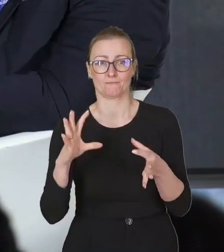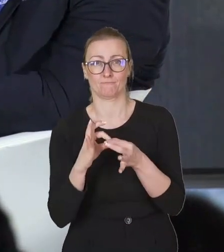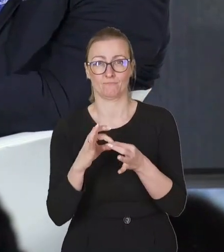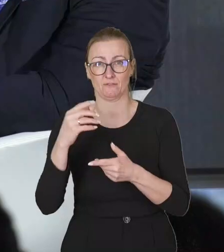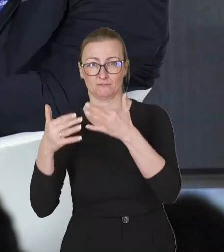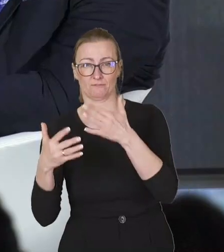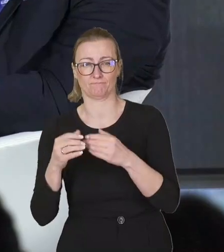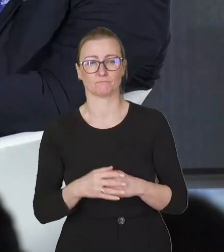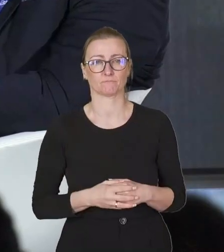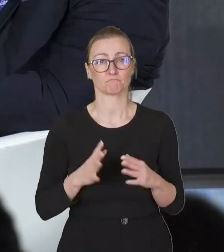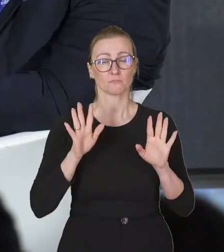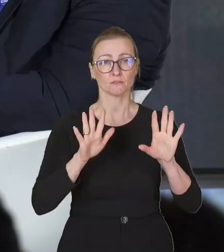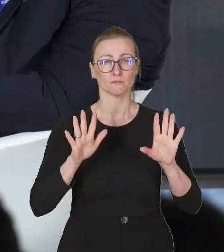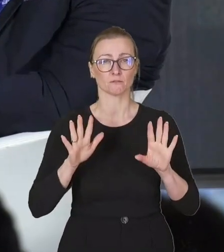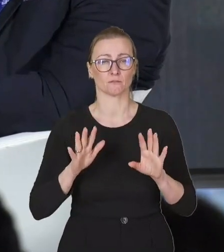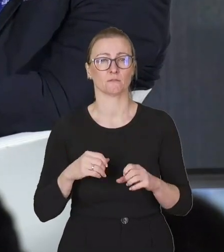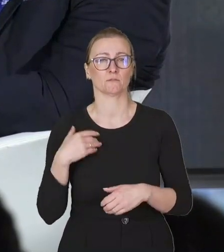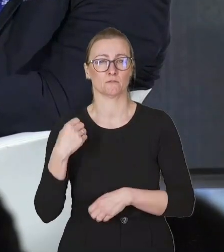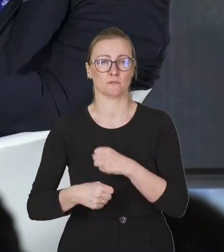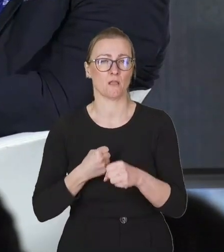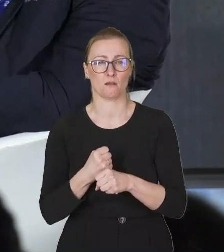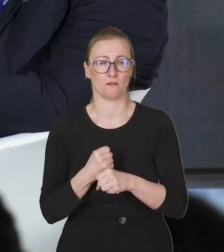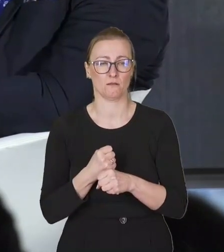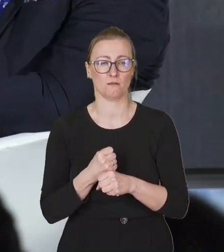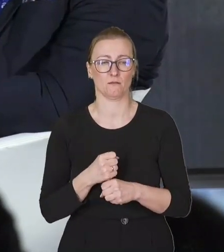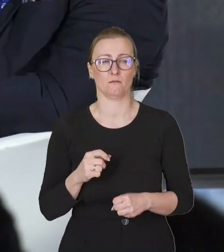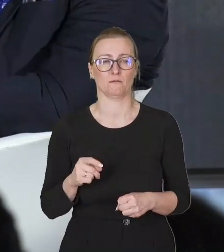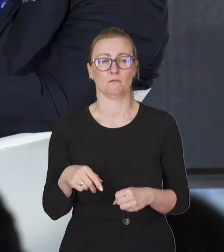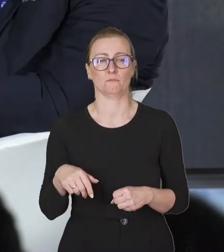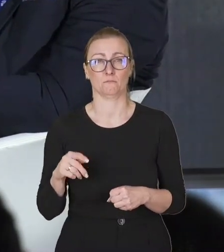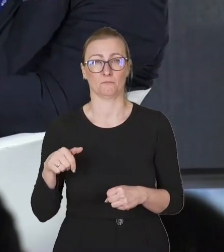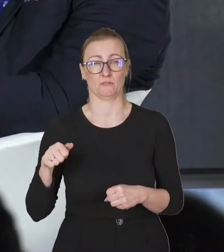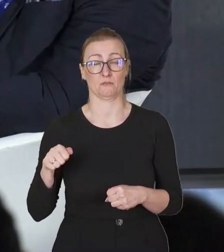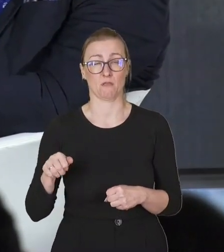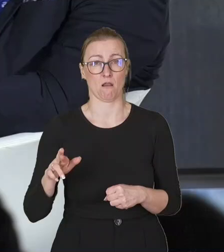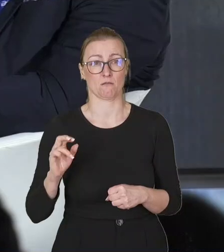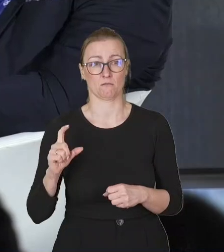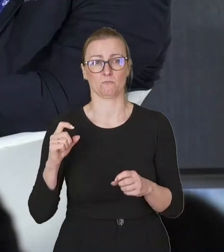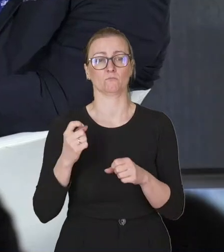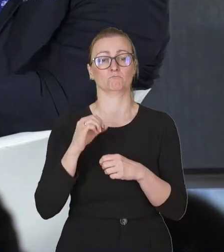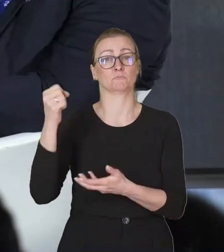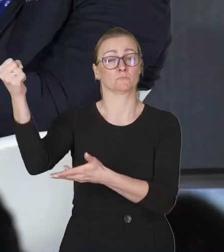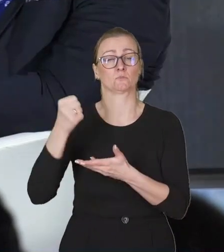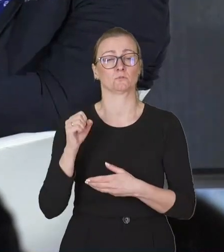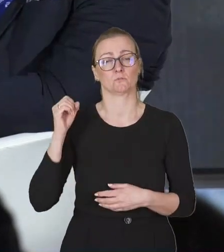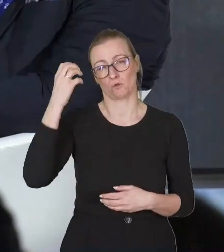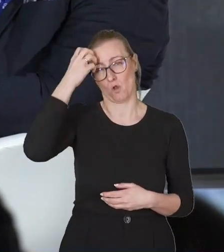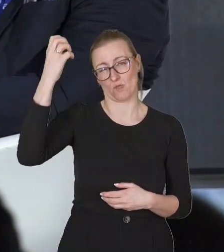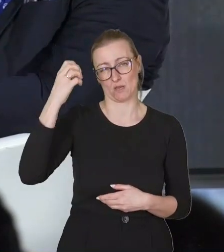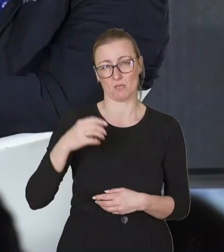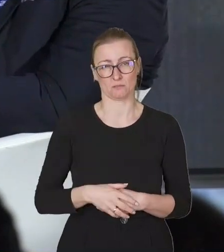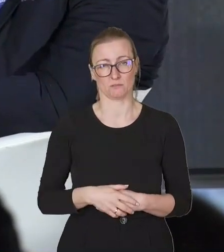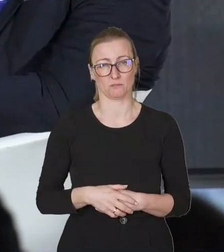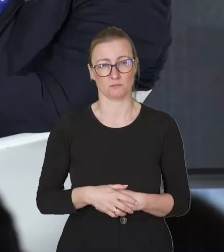of public money came to the region. Half of them European, half of them